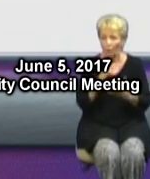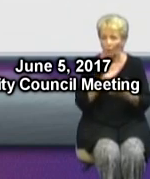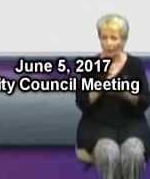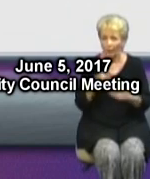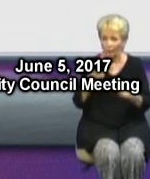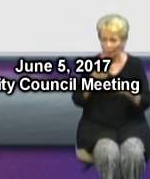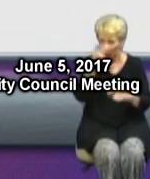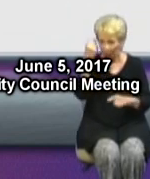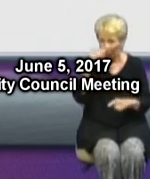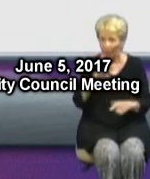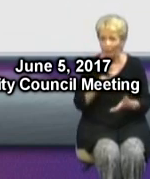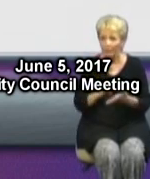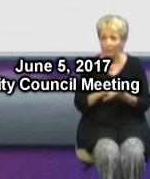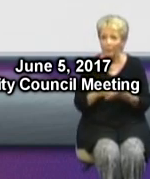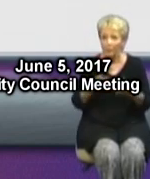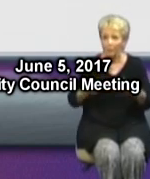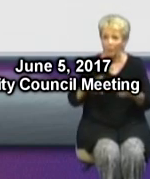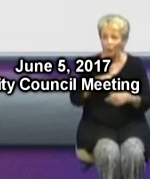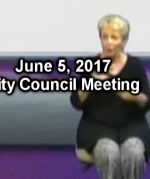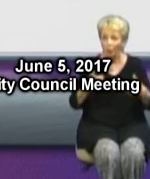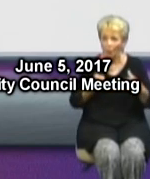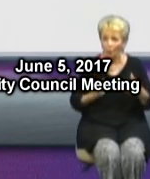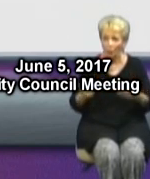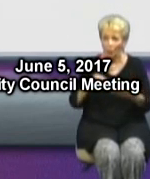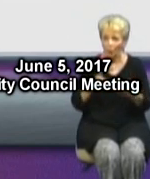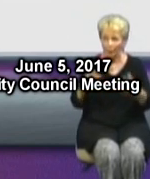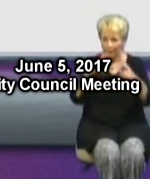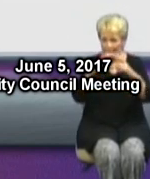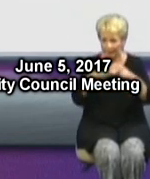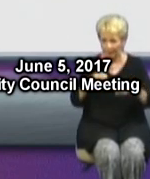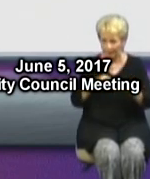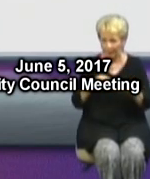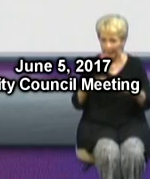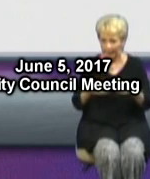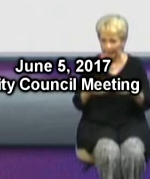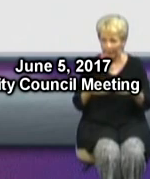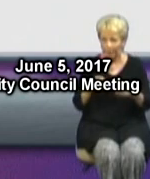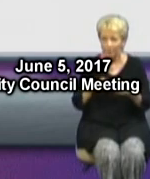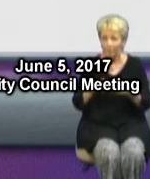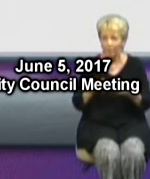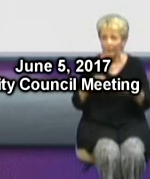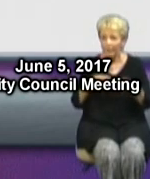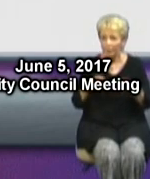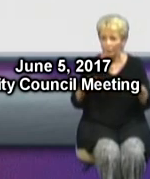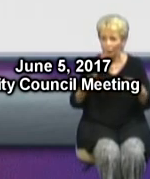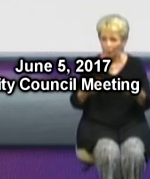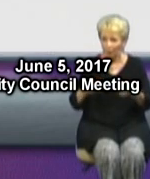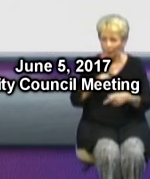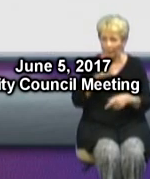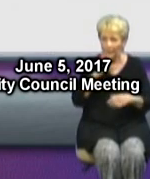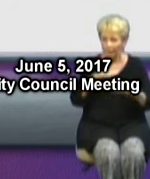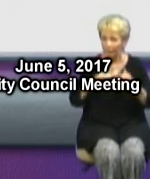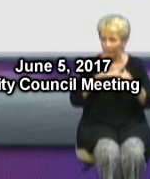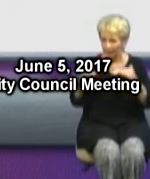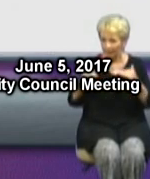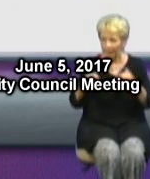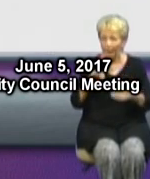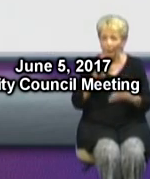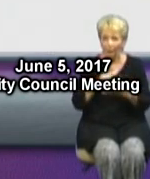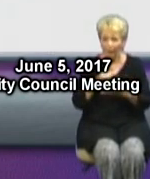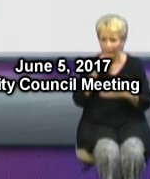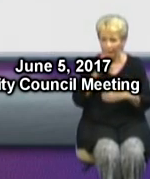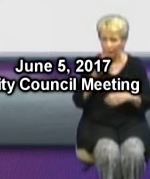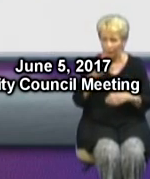direct result of property owners' reinvestments in downtown. Our general property tax is fairly flat. And that's